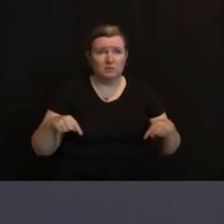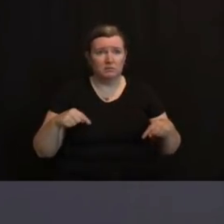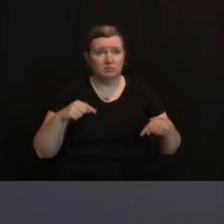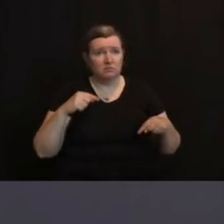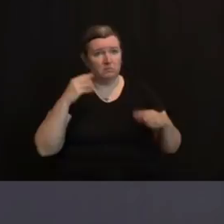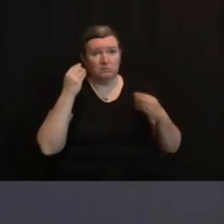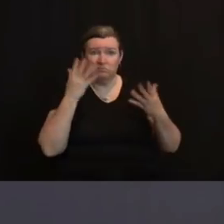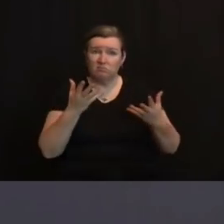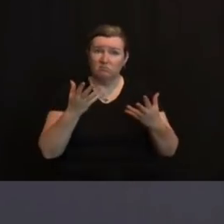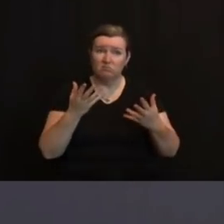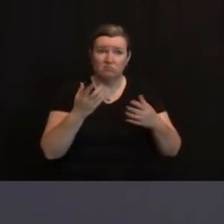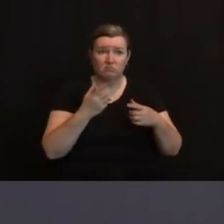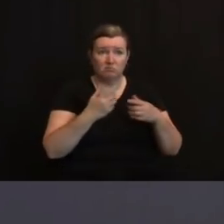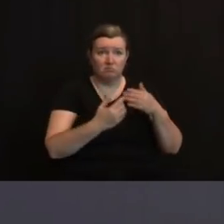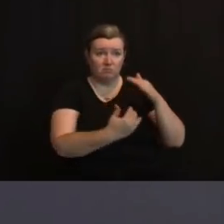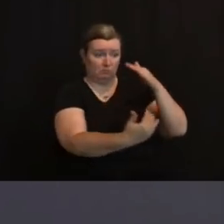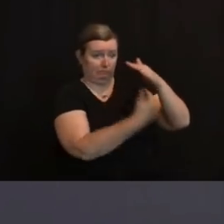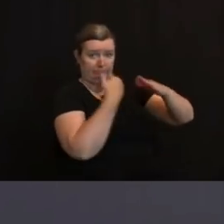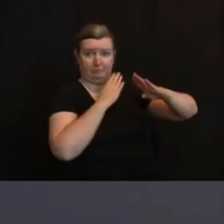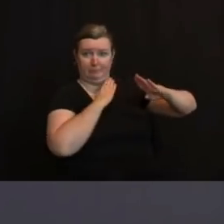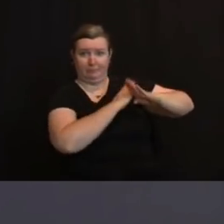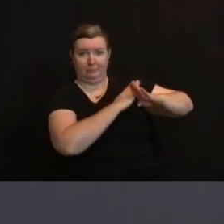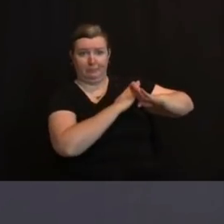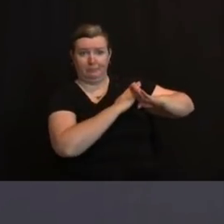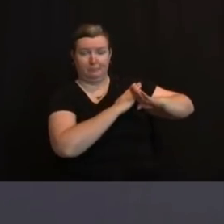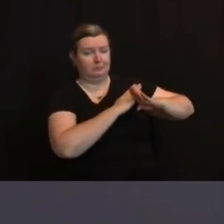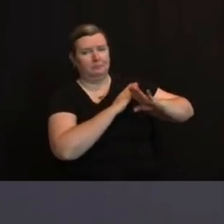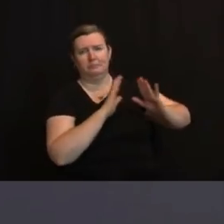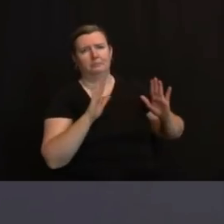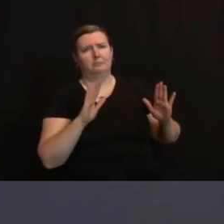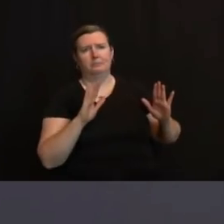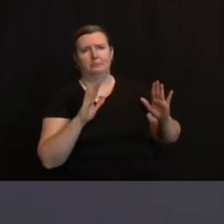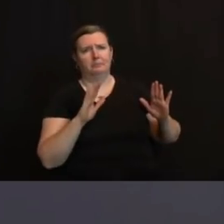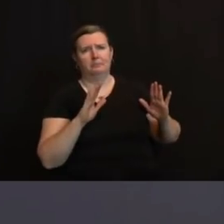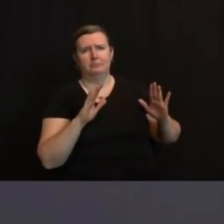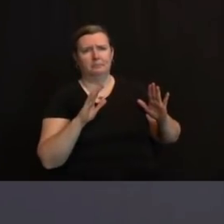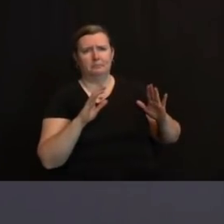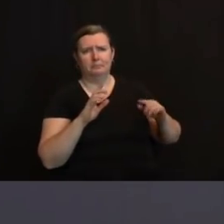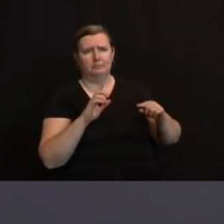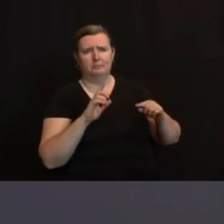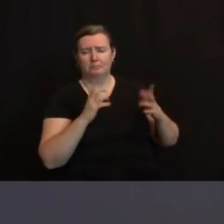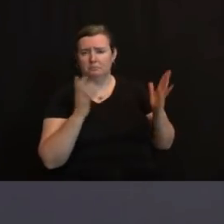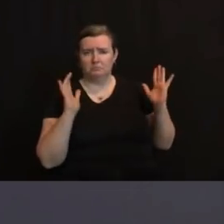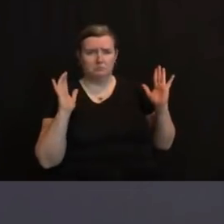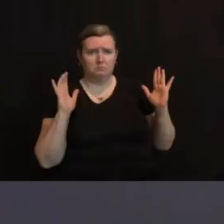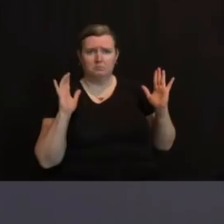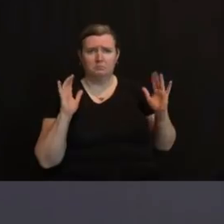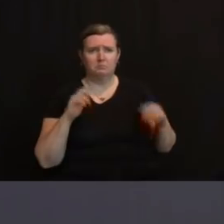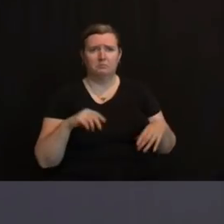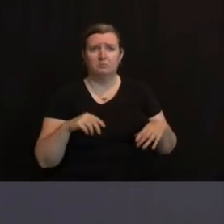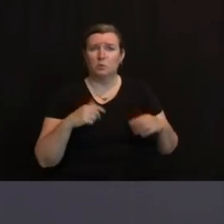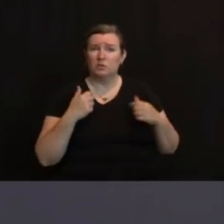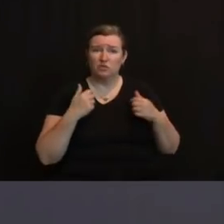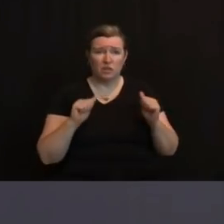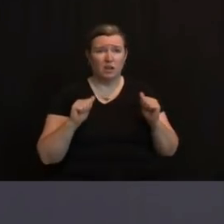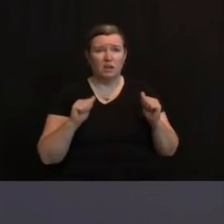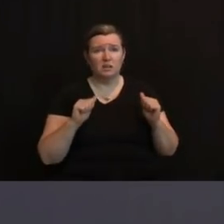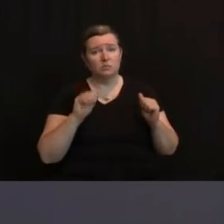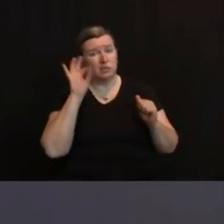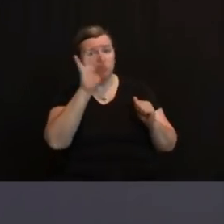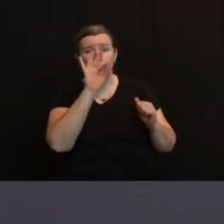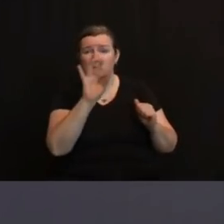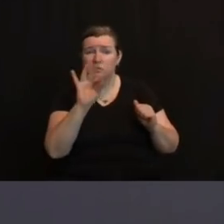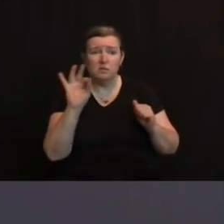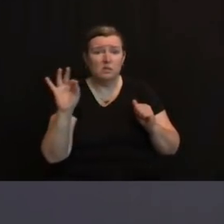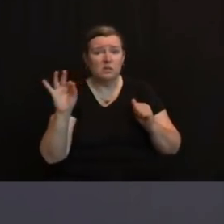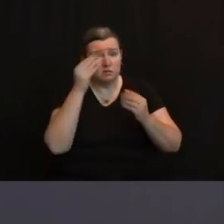got a certain license plate. It's America. You can't do that. But you can use, as we're trying to do, the bully pulpit, an